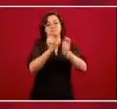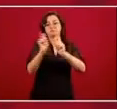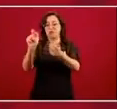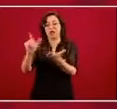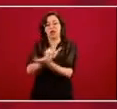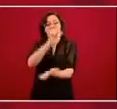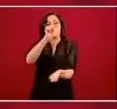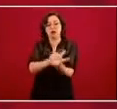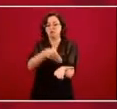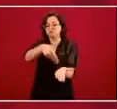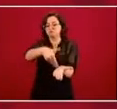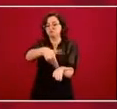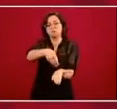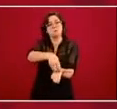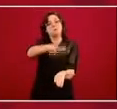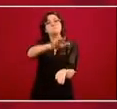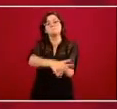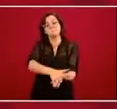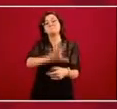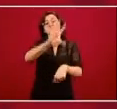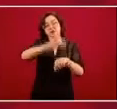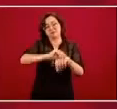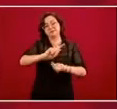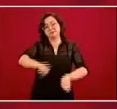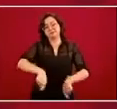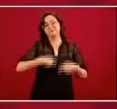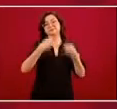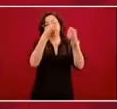a certain competence